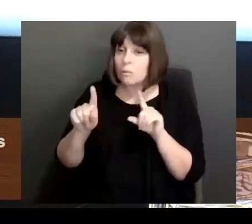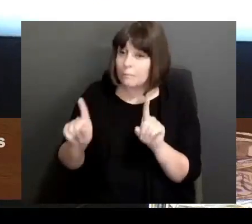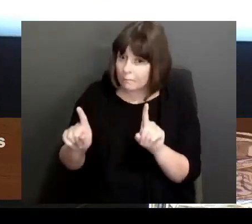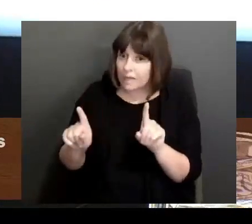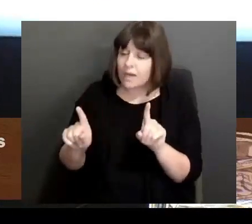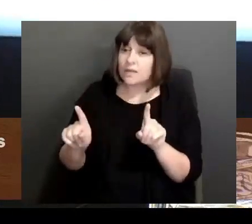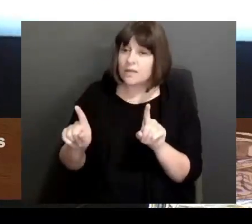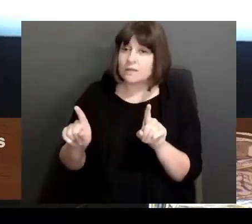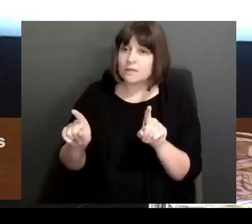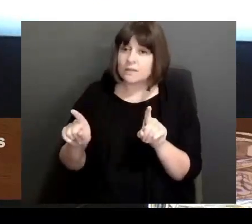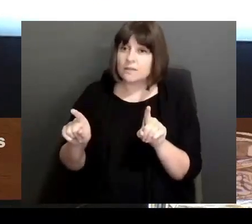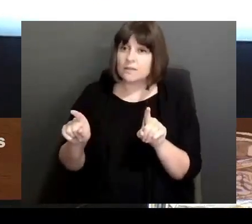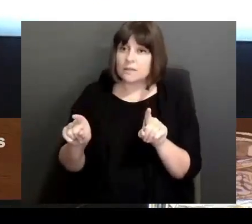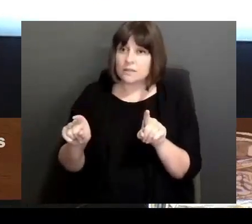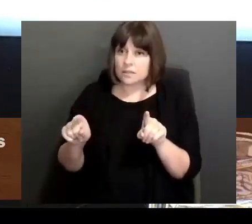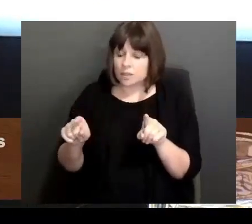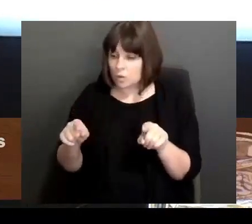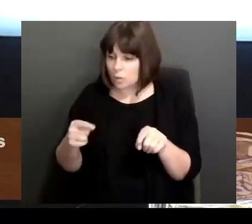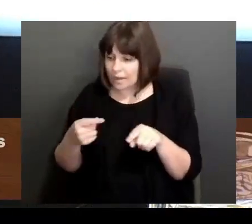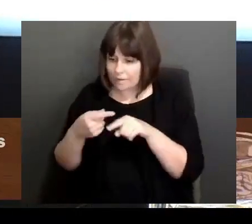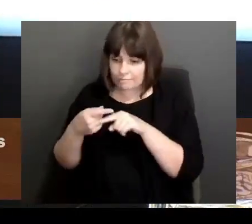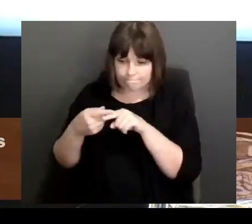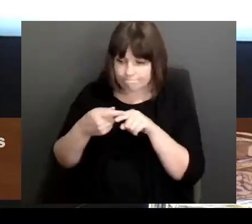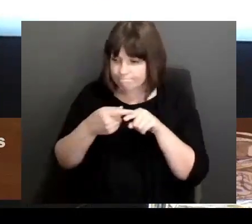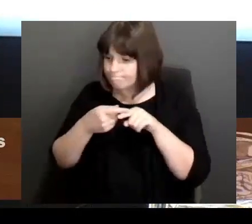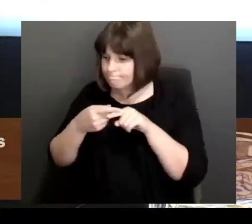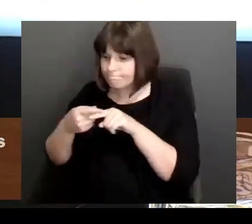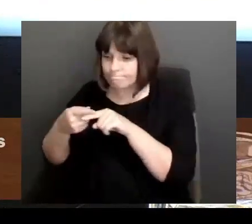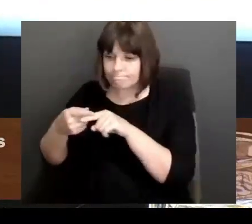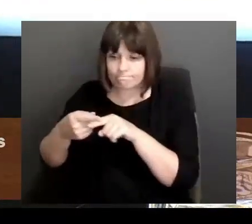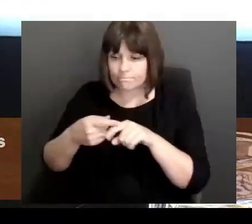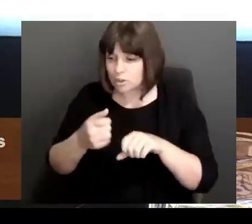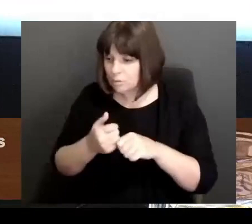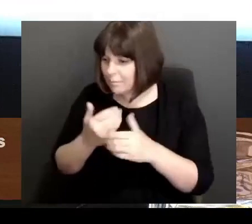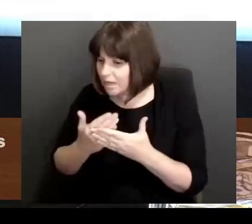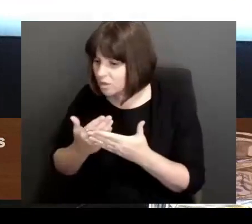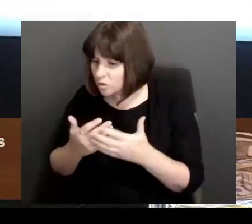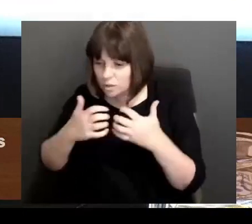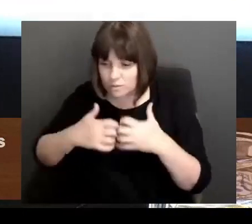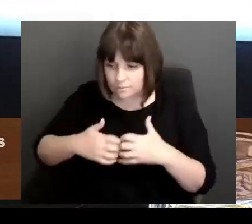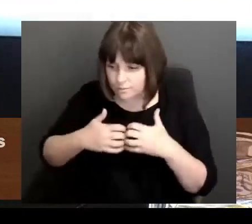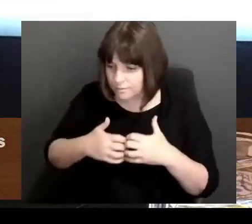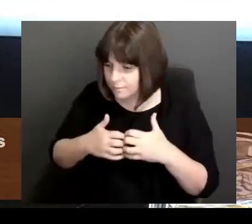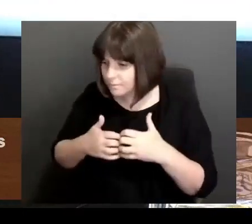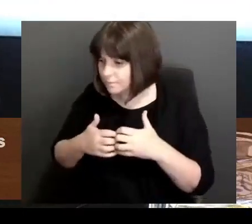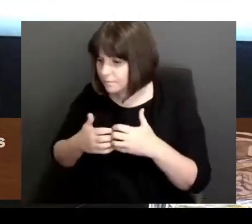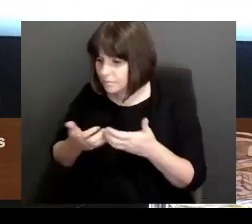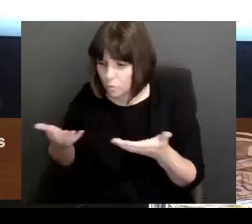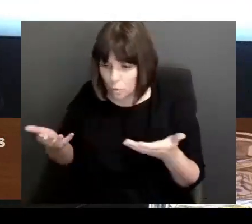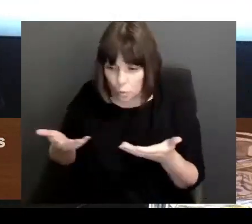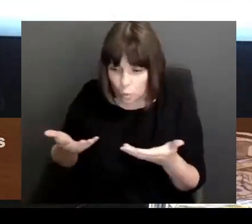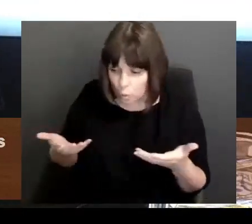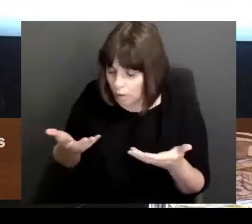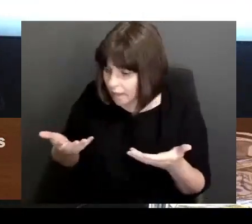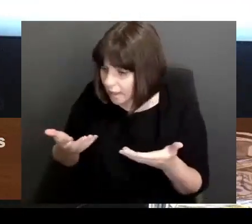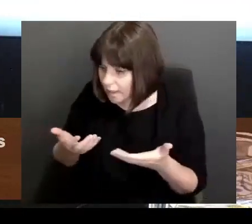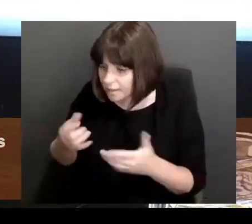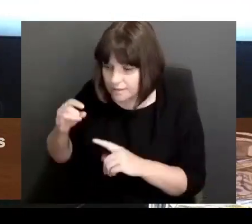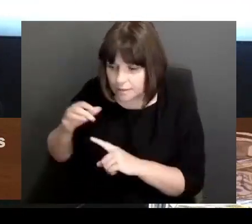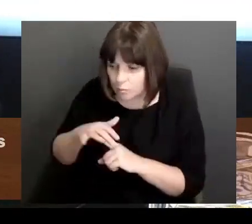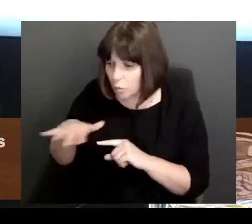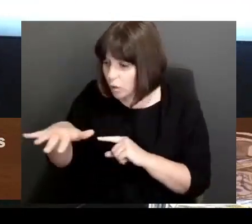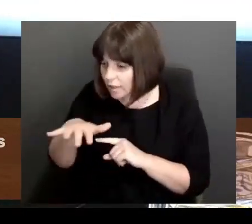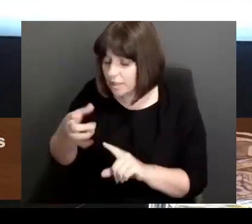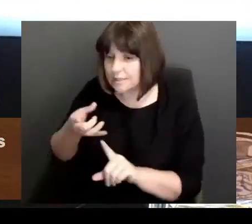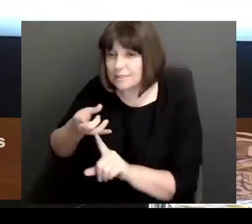is investing a lot of effort to actually make sure that we flush out all of the values, and in particular traditional